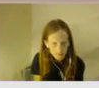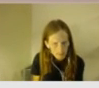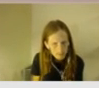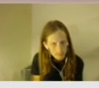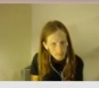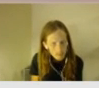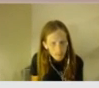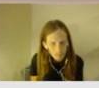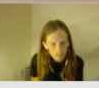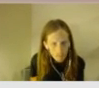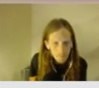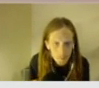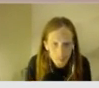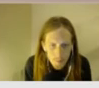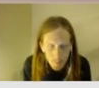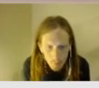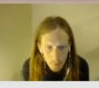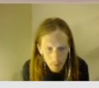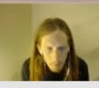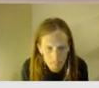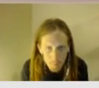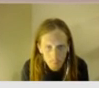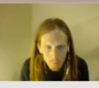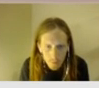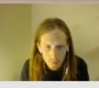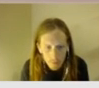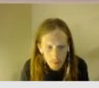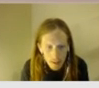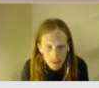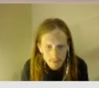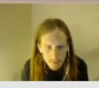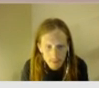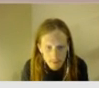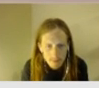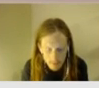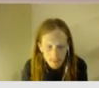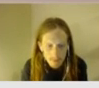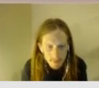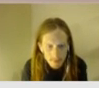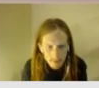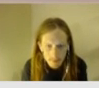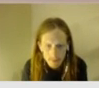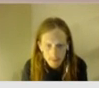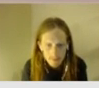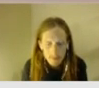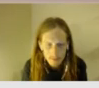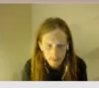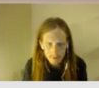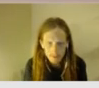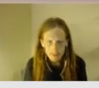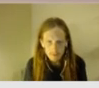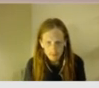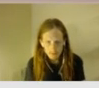And it got me thinking about trying to make those photos, you know, when I come back to Houston, because, again, we have a